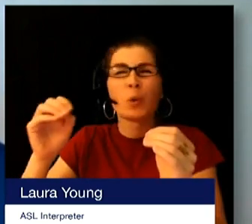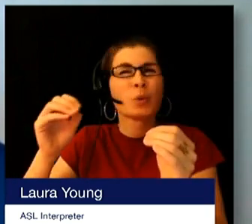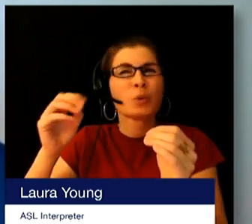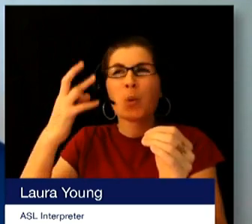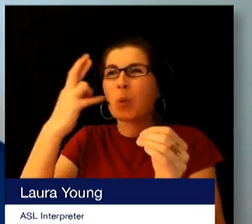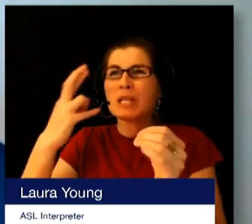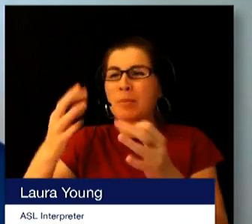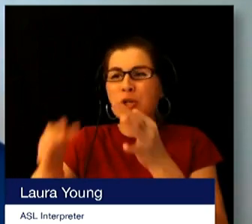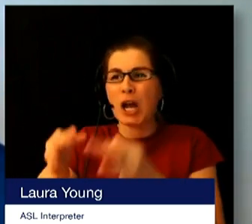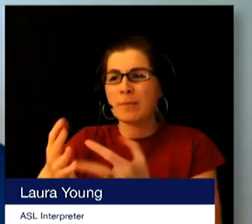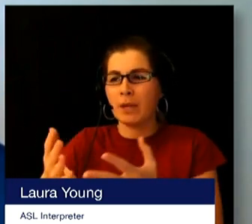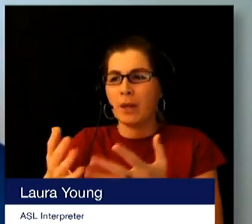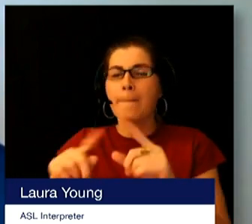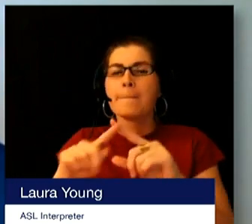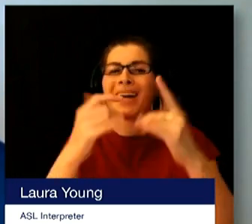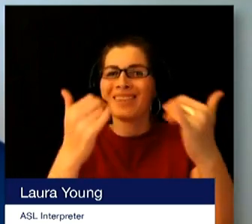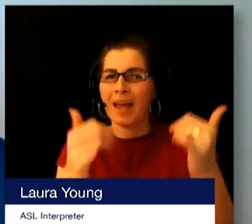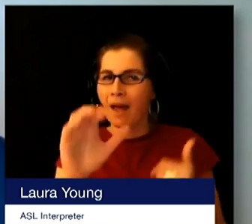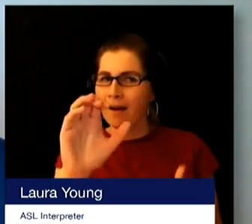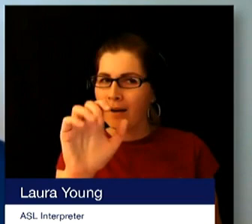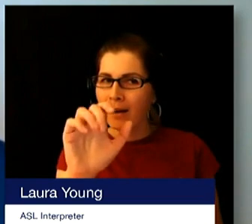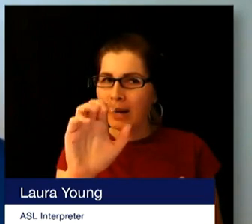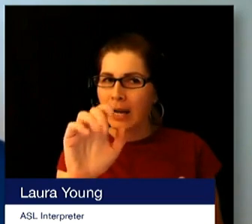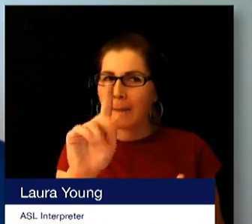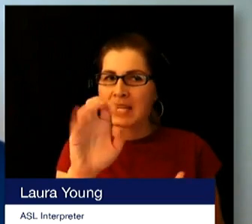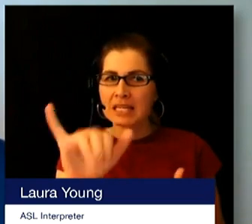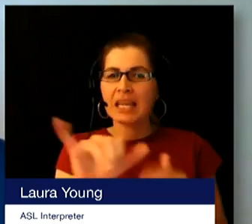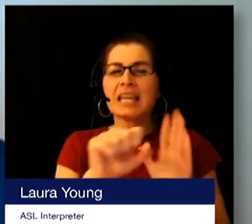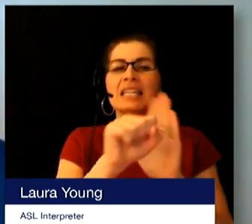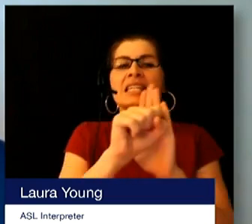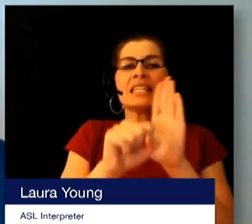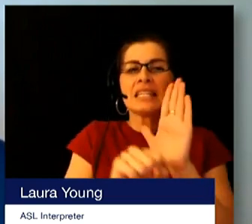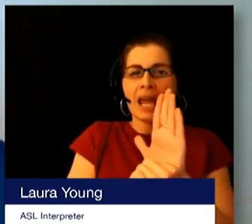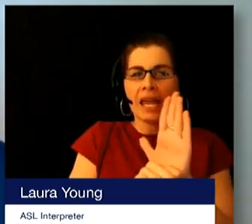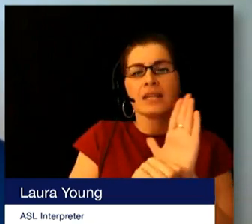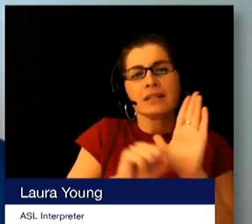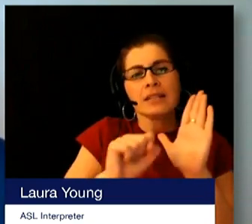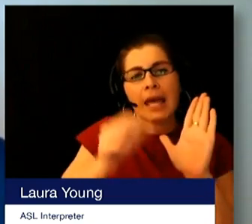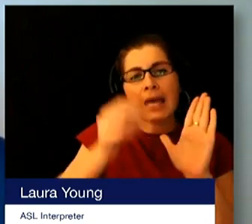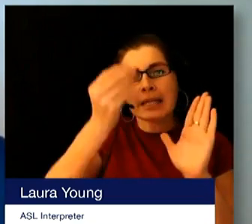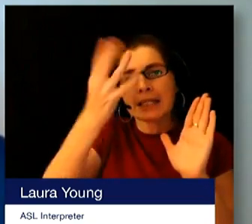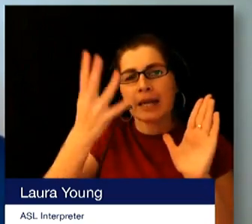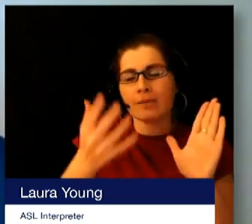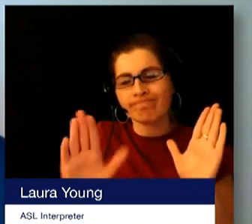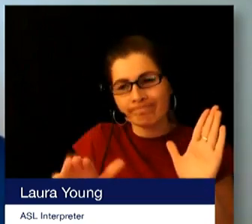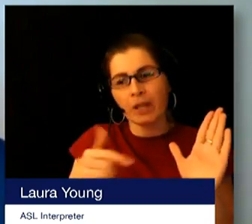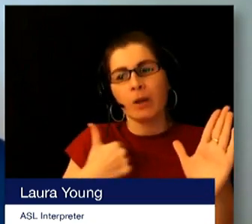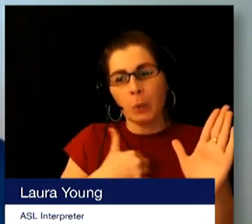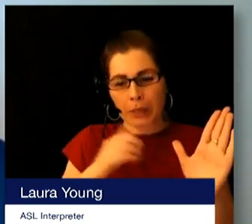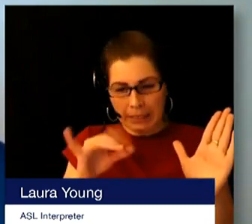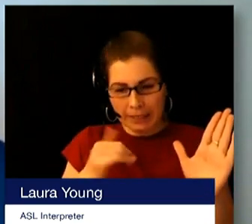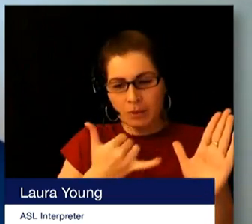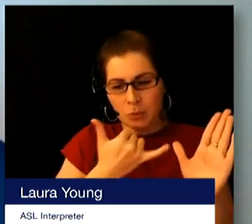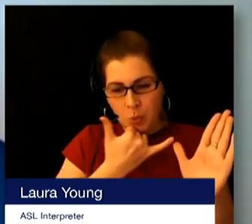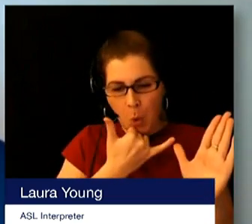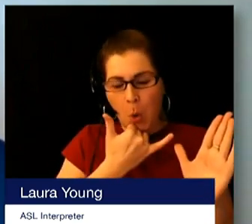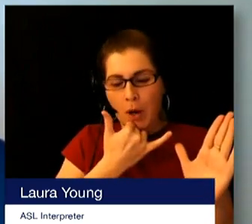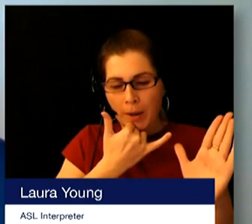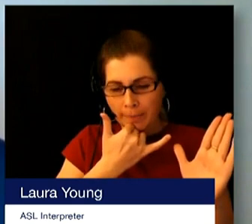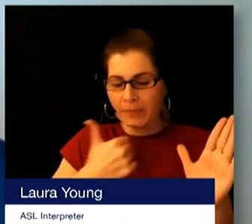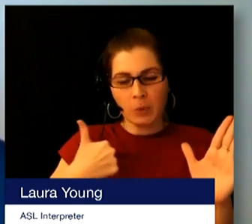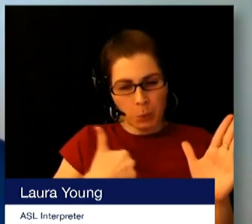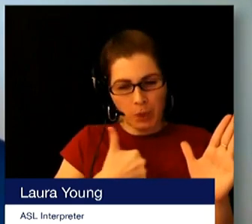But now, through clemency, the states can say, we acknowledge that we did what we did was wrong and that we're